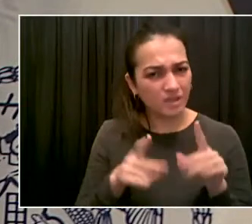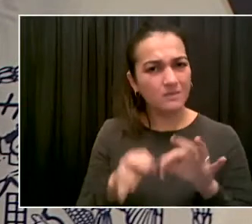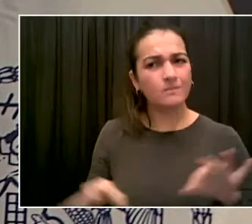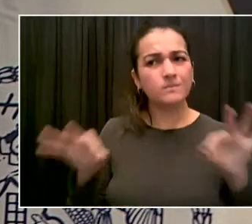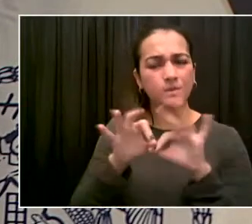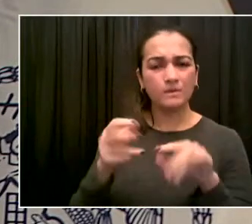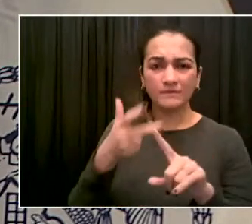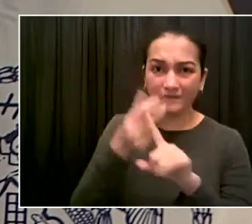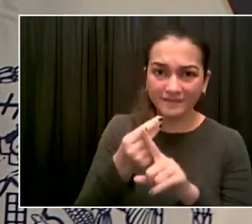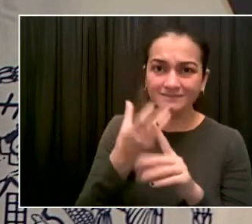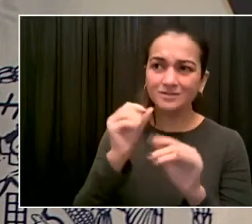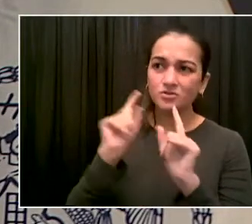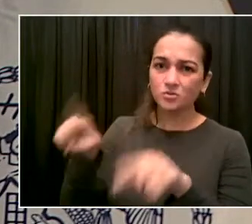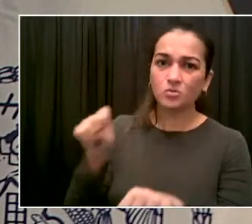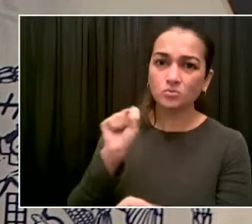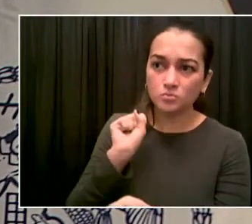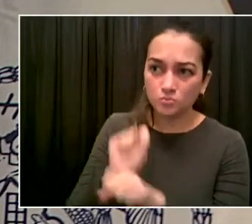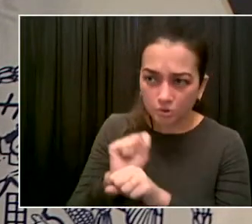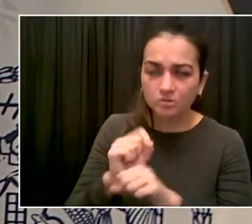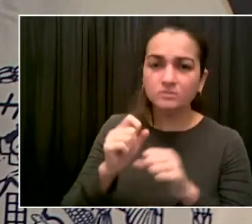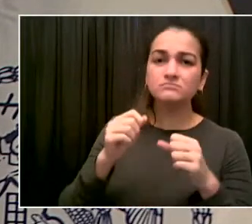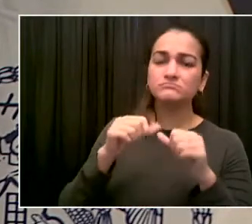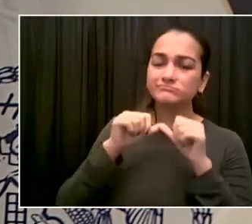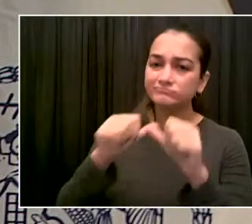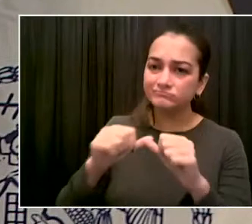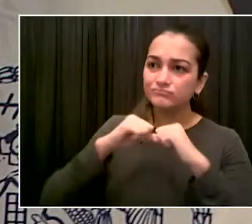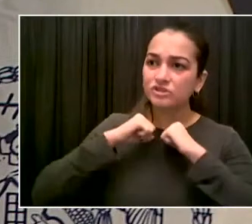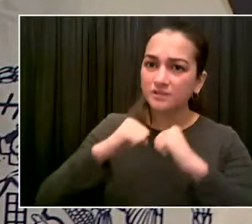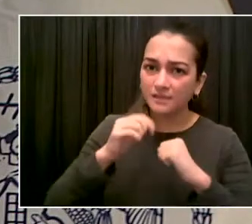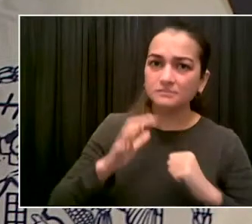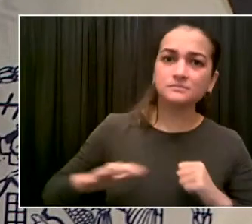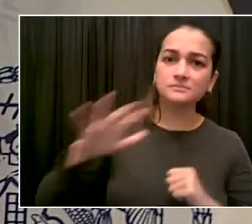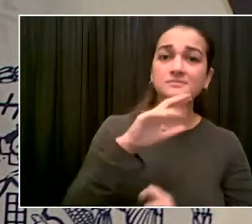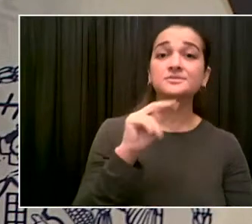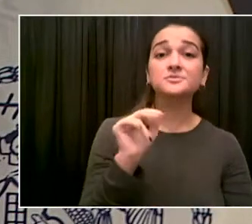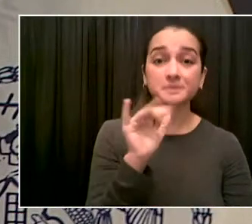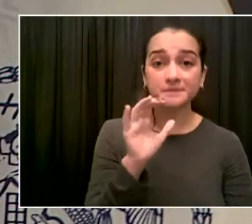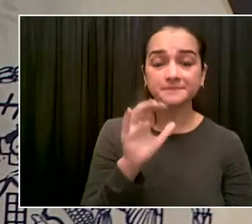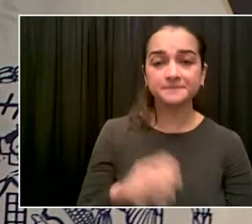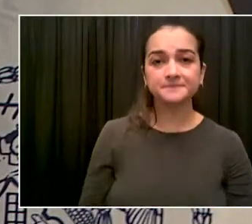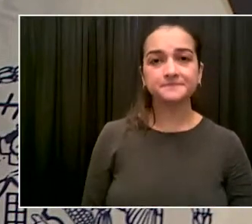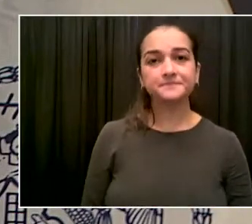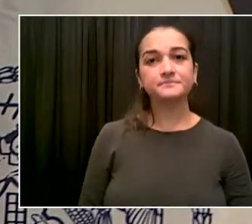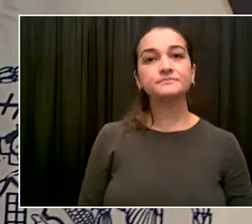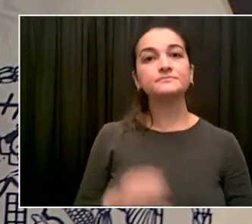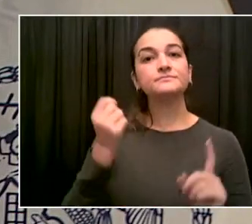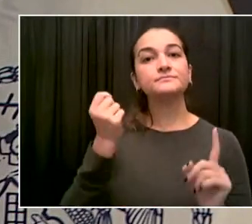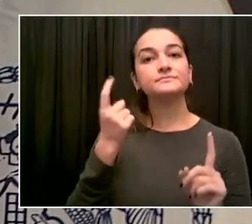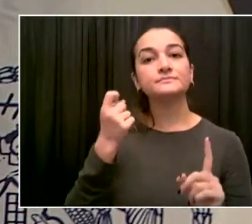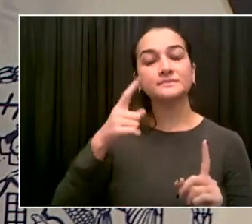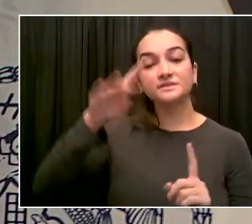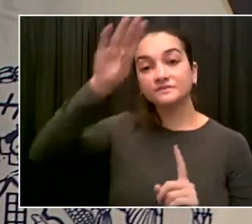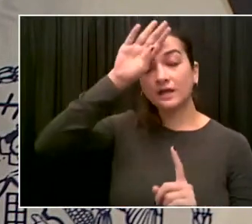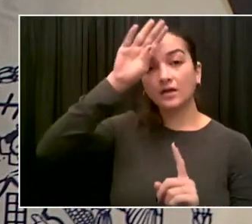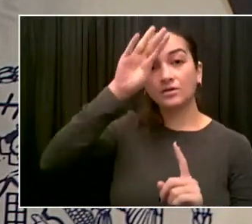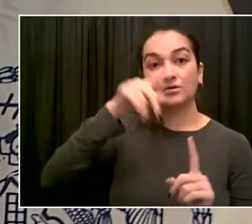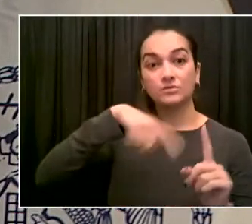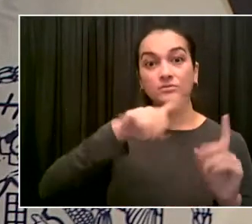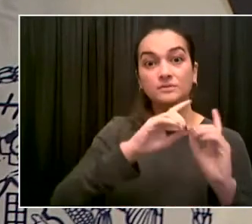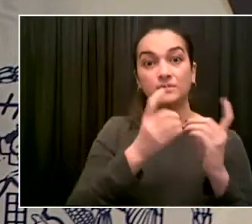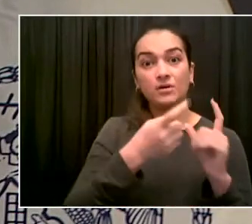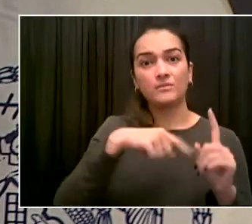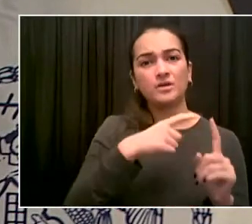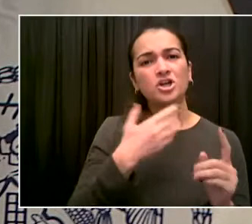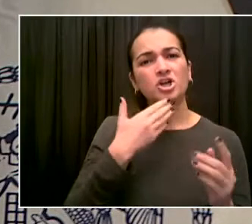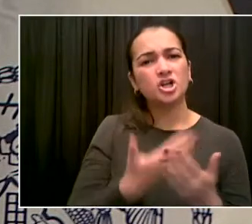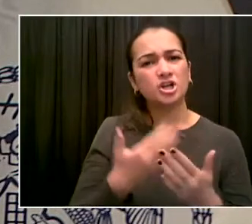We are seeing in the fire department continued strong, good, normal response times and firehouses open across the